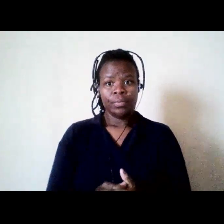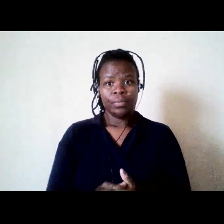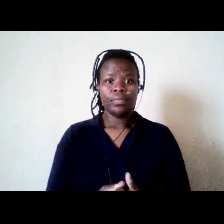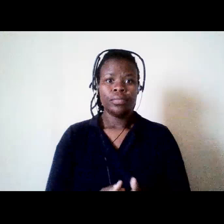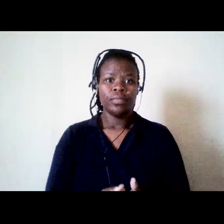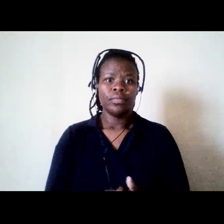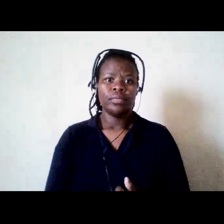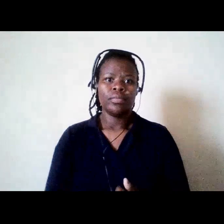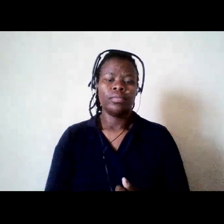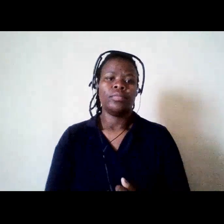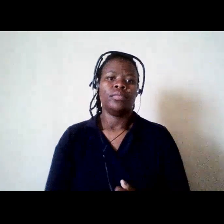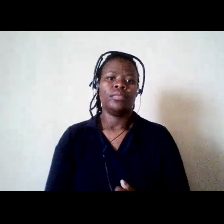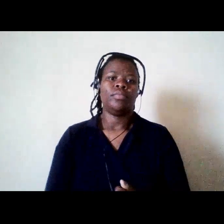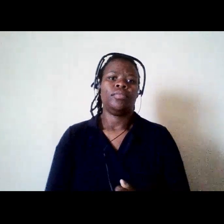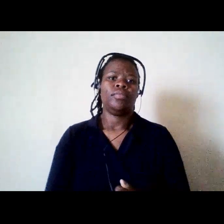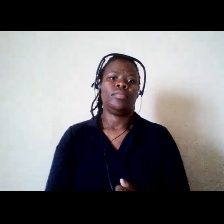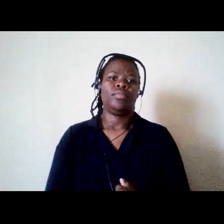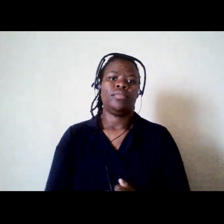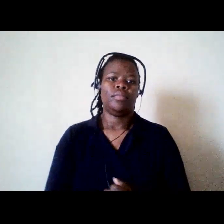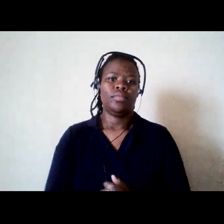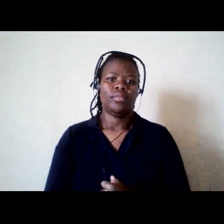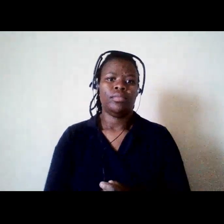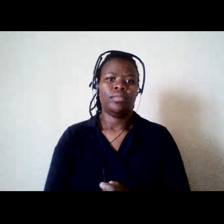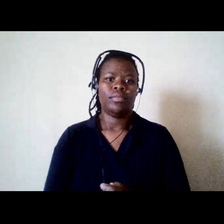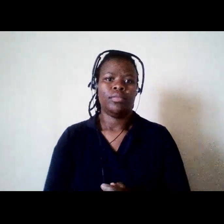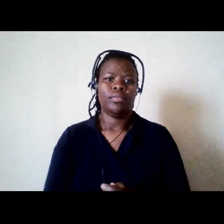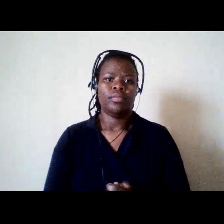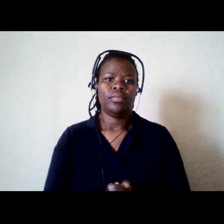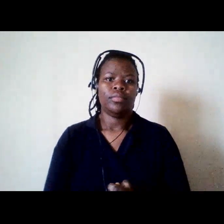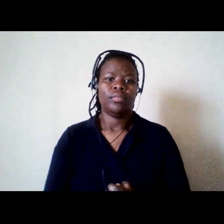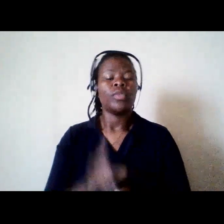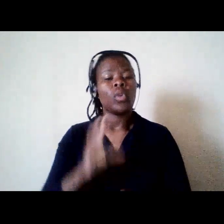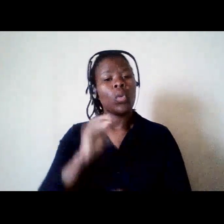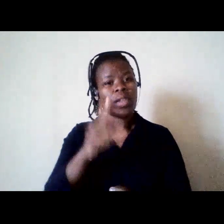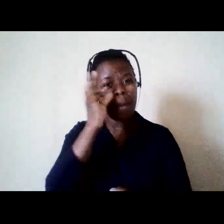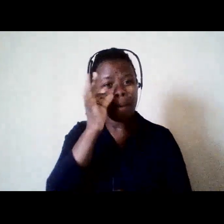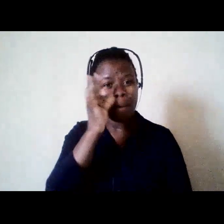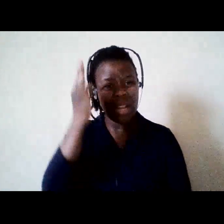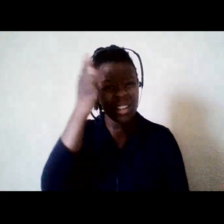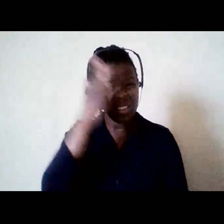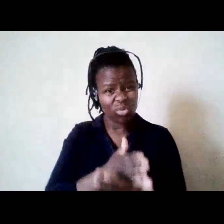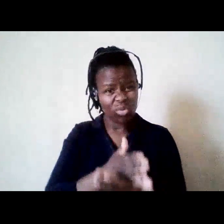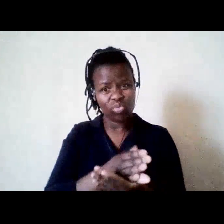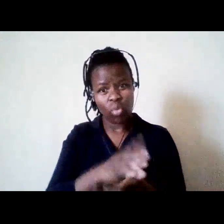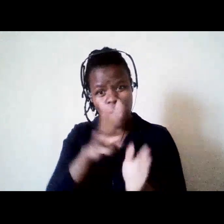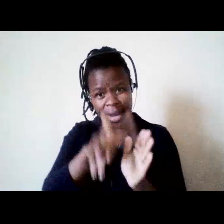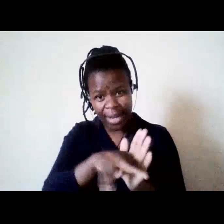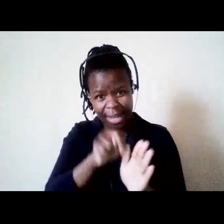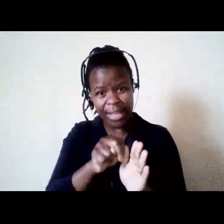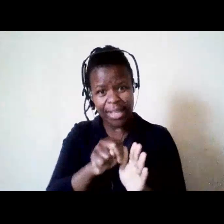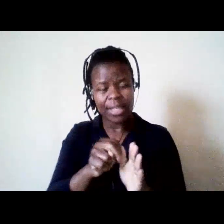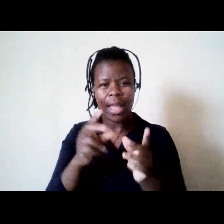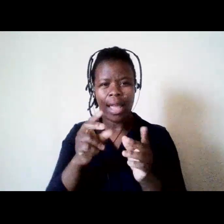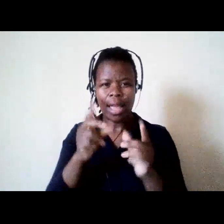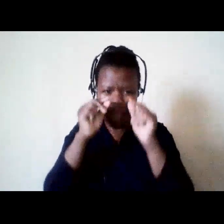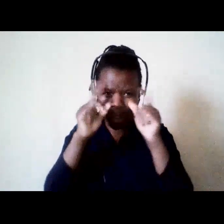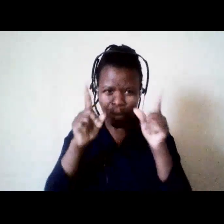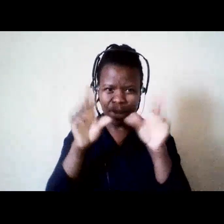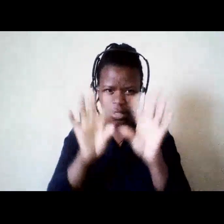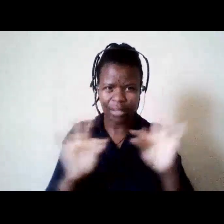All right. Okay. Mbali, thanks for that. That's very, very true. The nature of the awareness is important